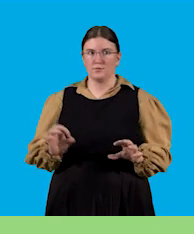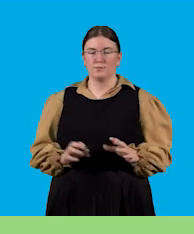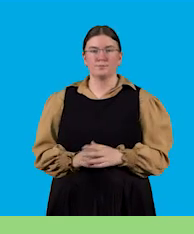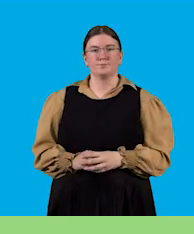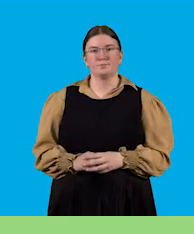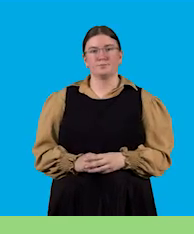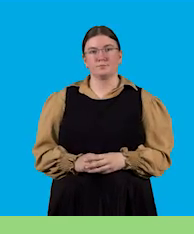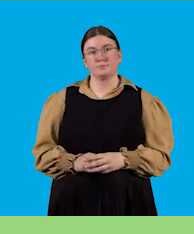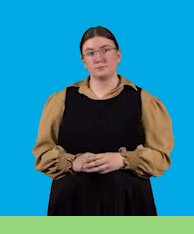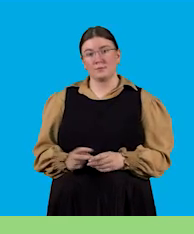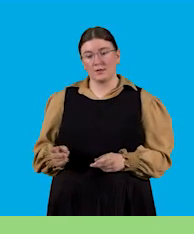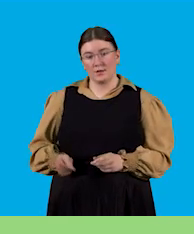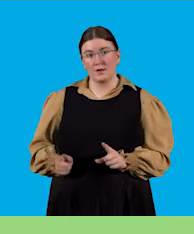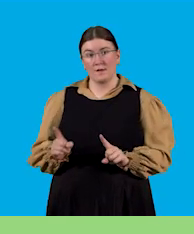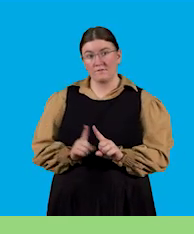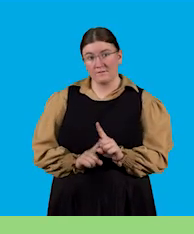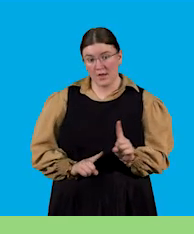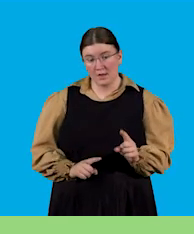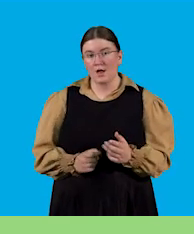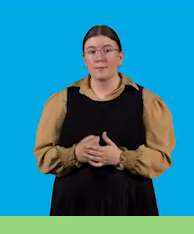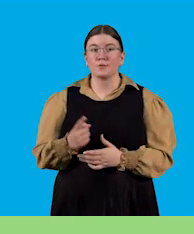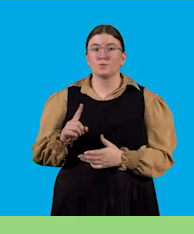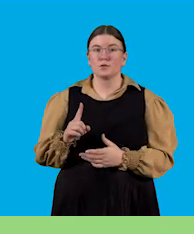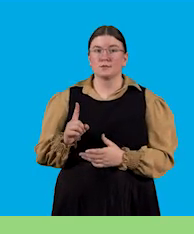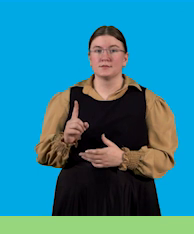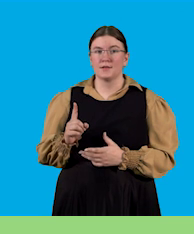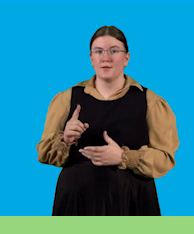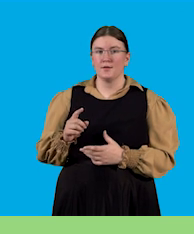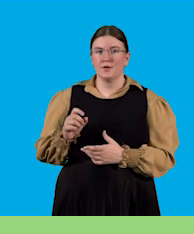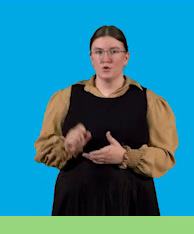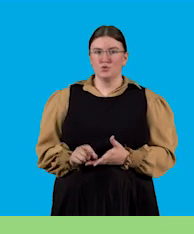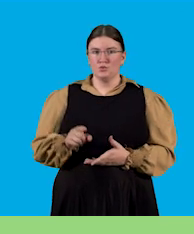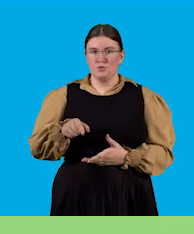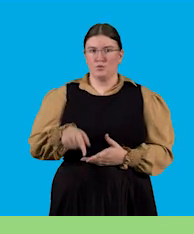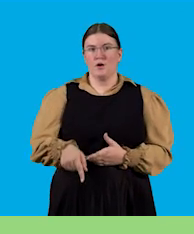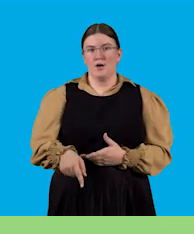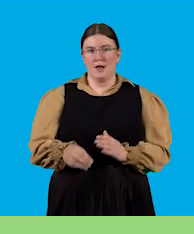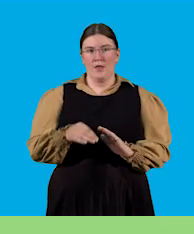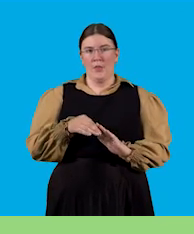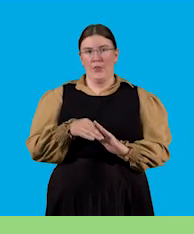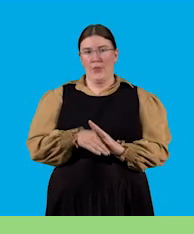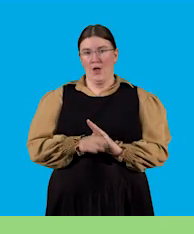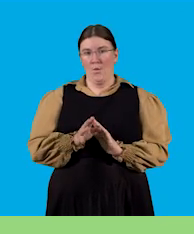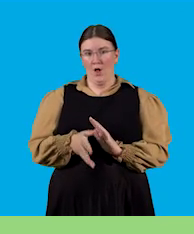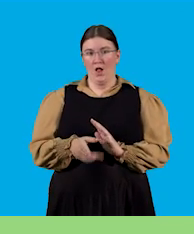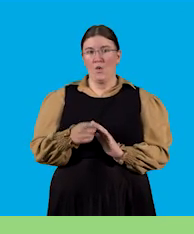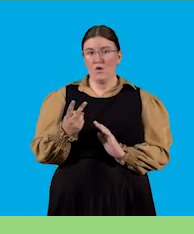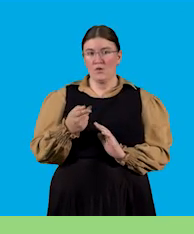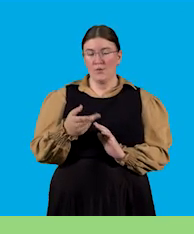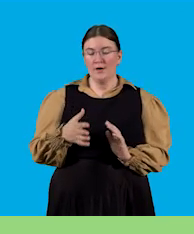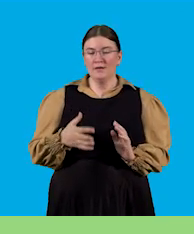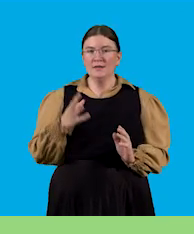failure will result in a decreased amount of urine. You will experience high blood